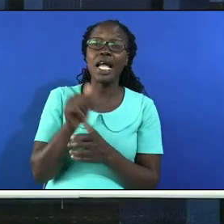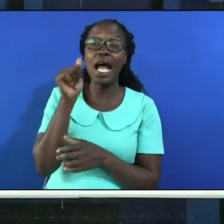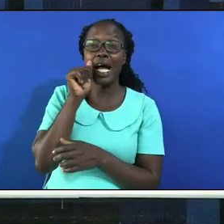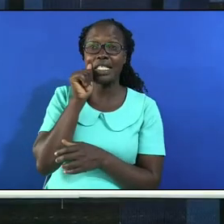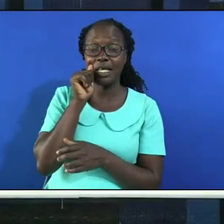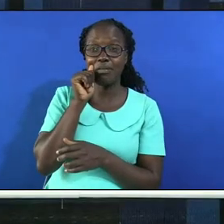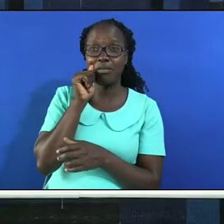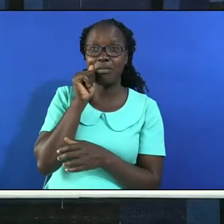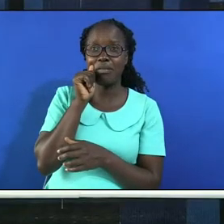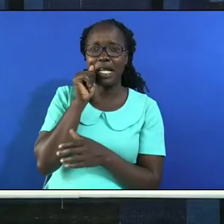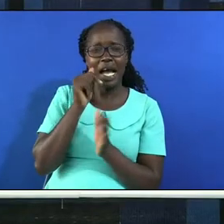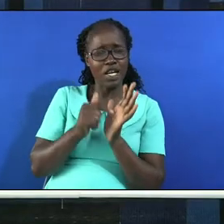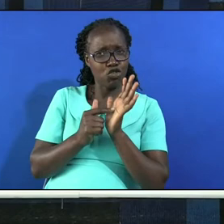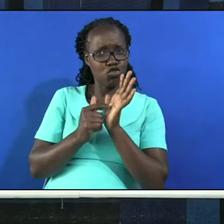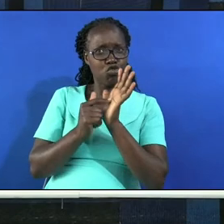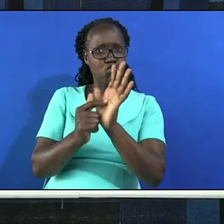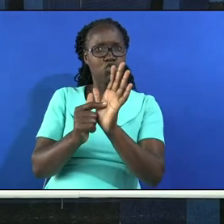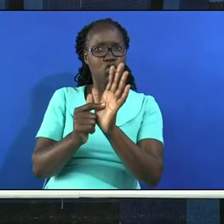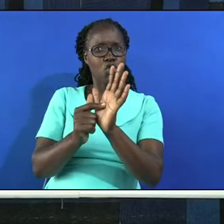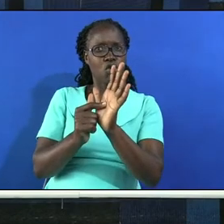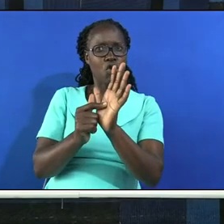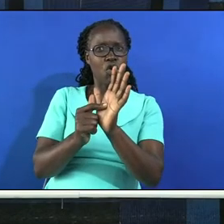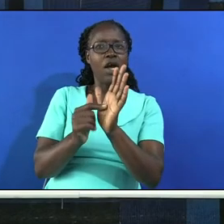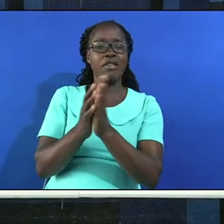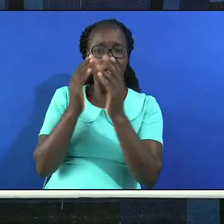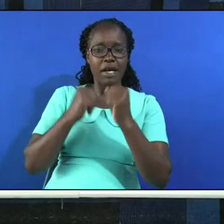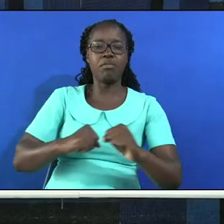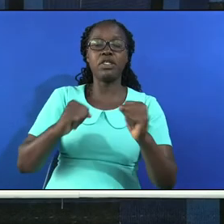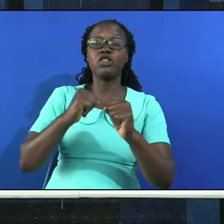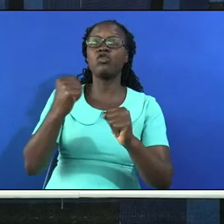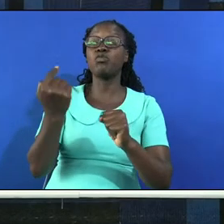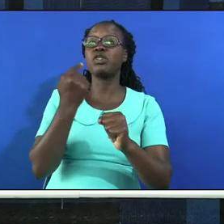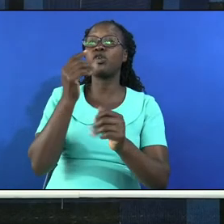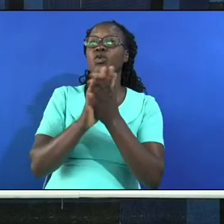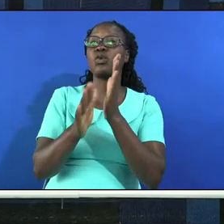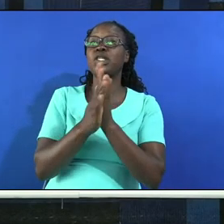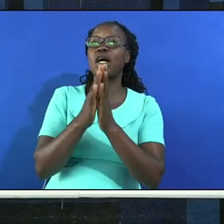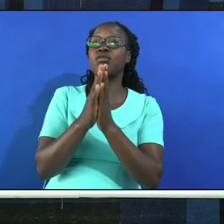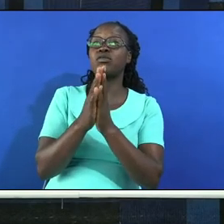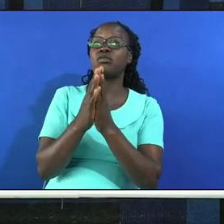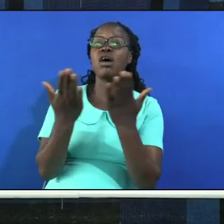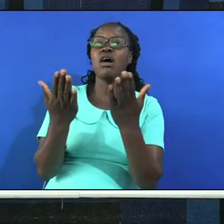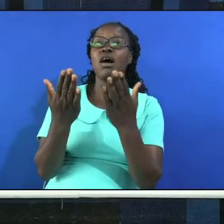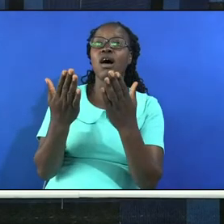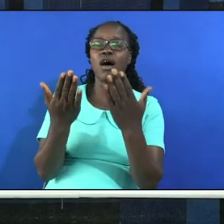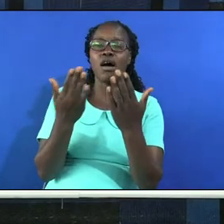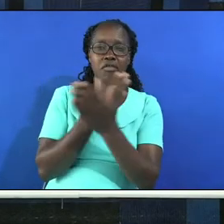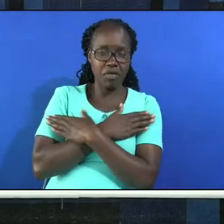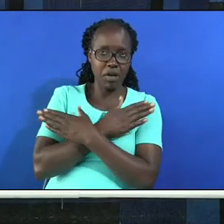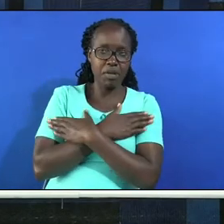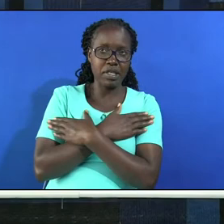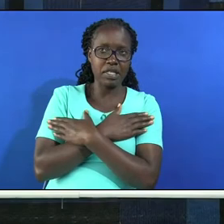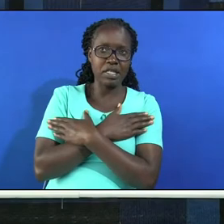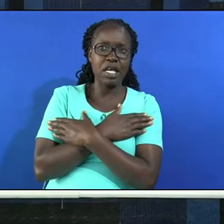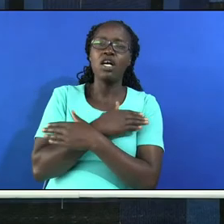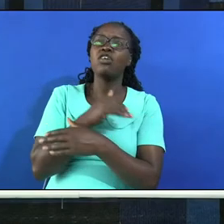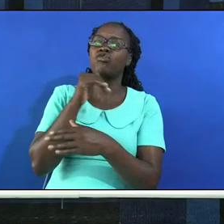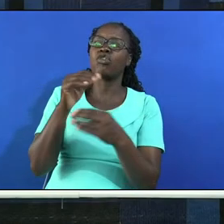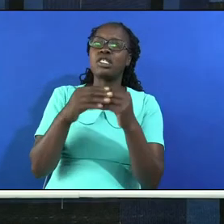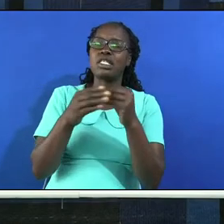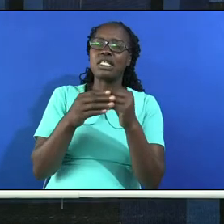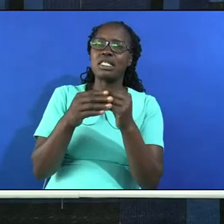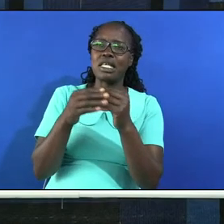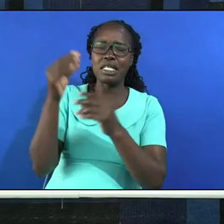Adam had to demonstrate ability to be single without company. He was not created dependent